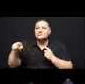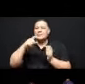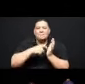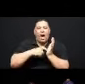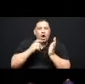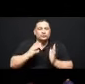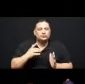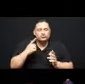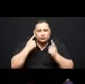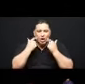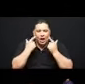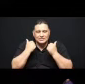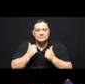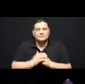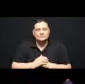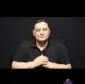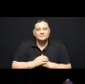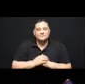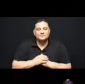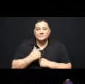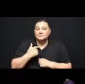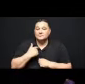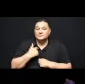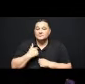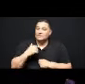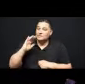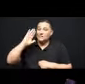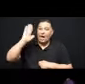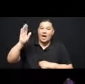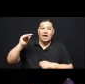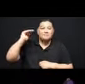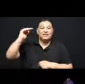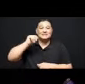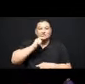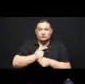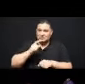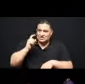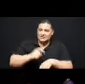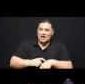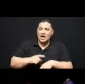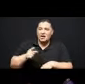Hi, big sister. It's time you know why we moved here 5 years ago.